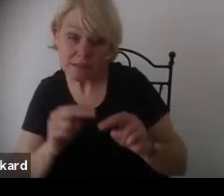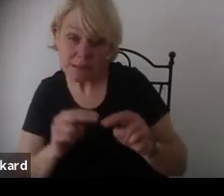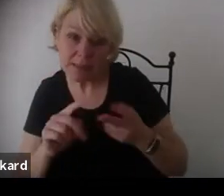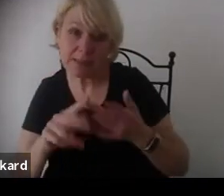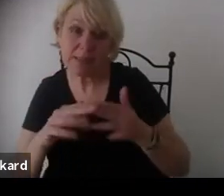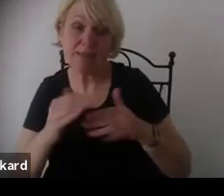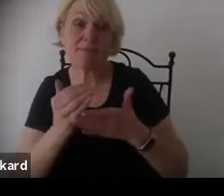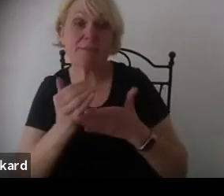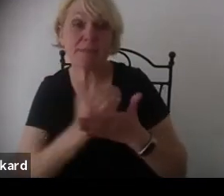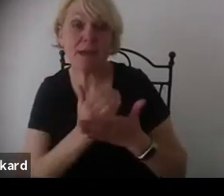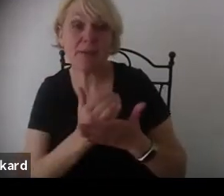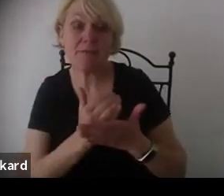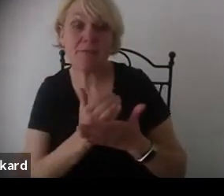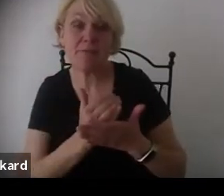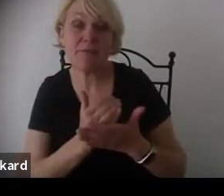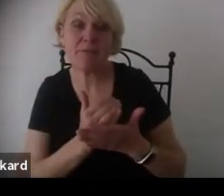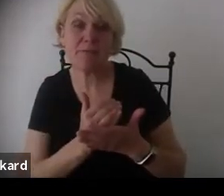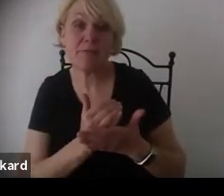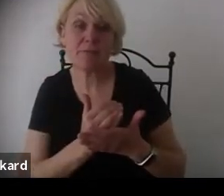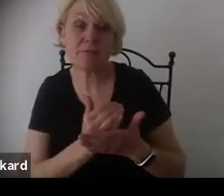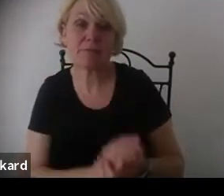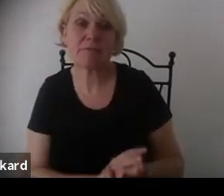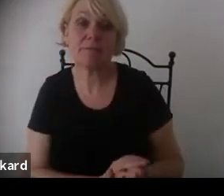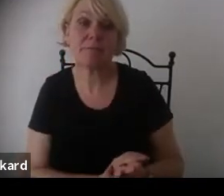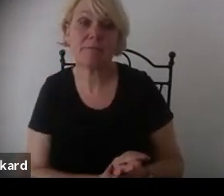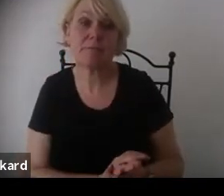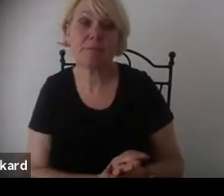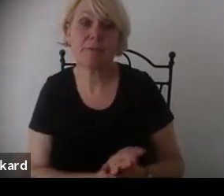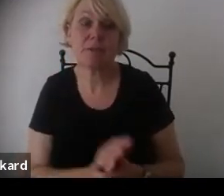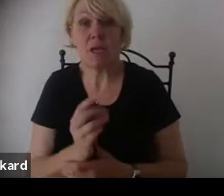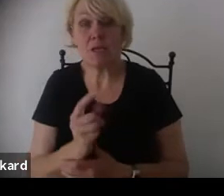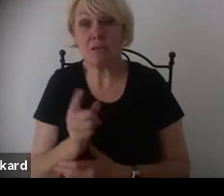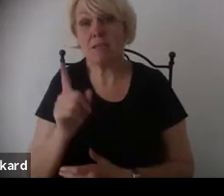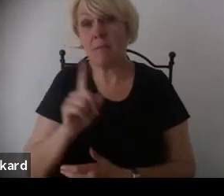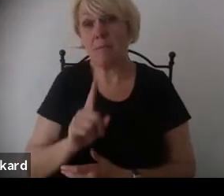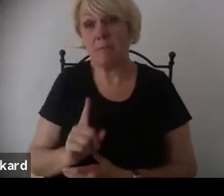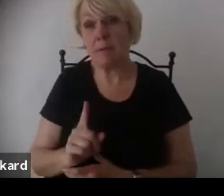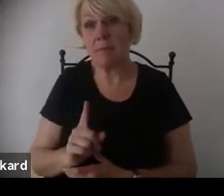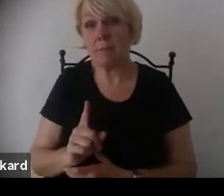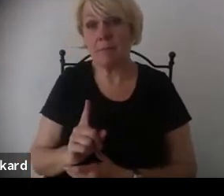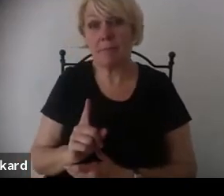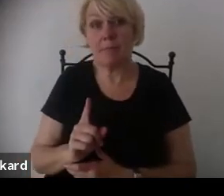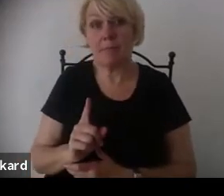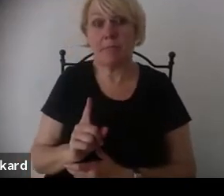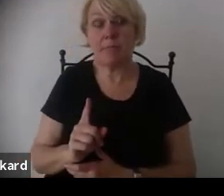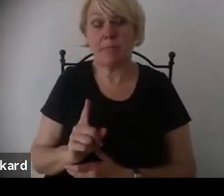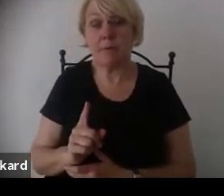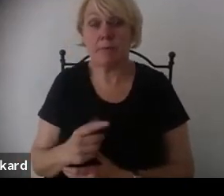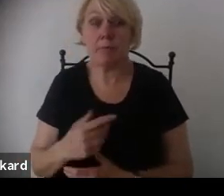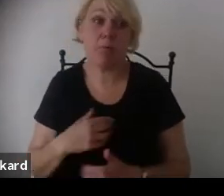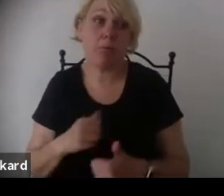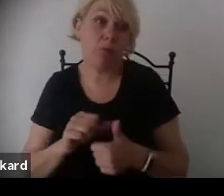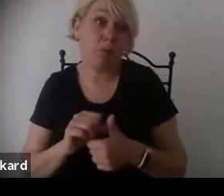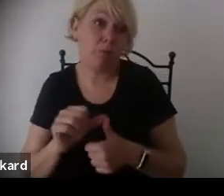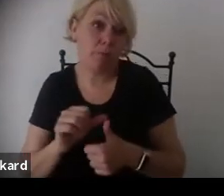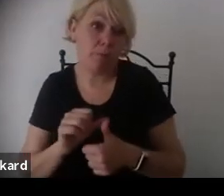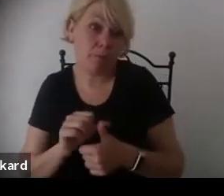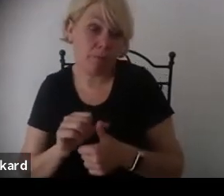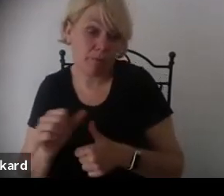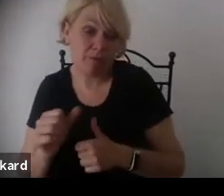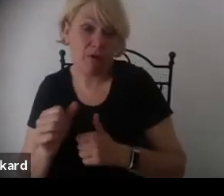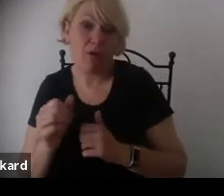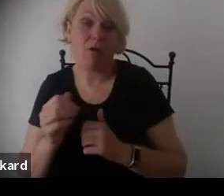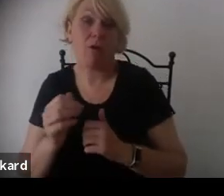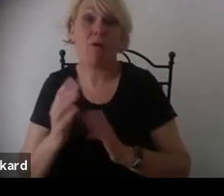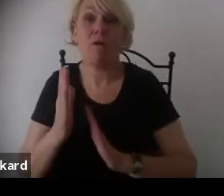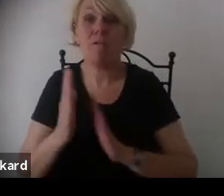people. And some people may have a choice. They may feel it might be nice to have a weekly catch up with their care